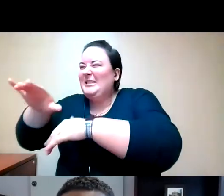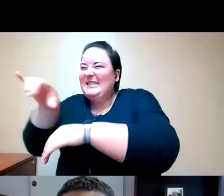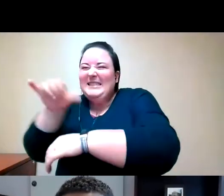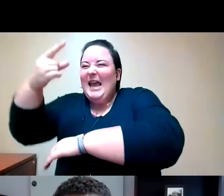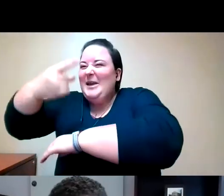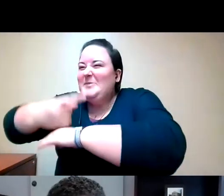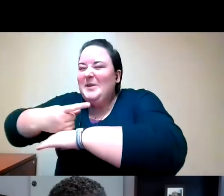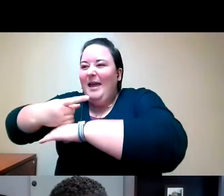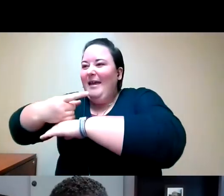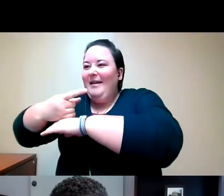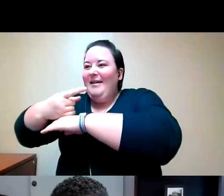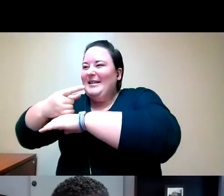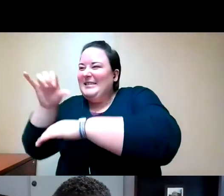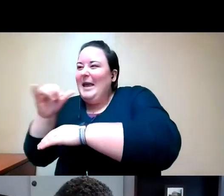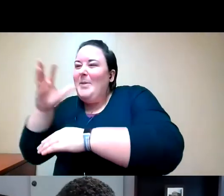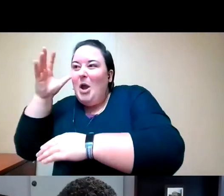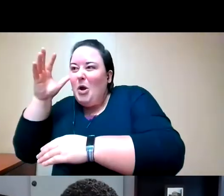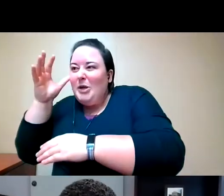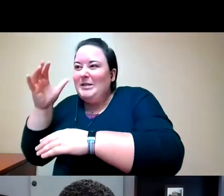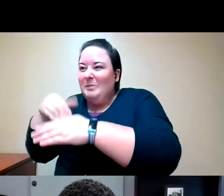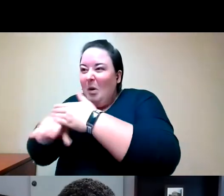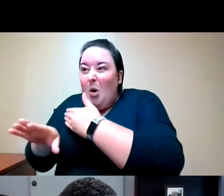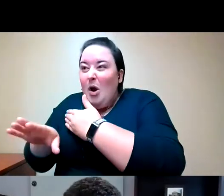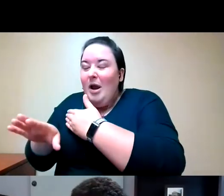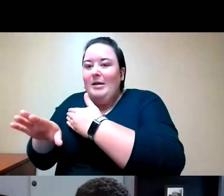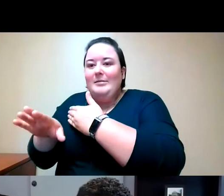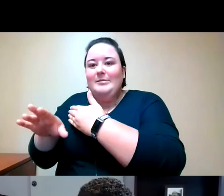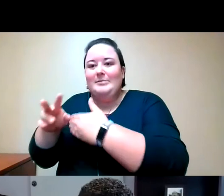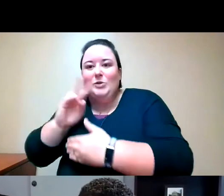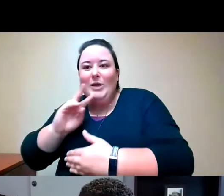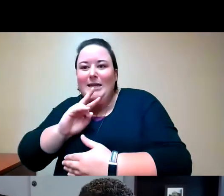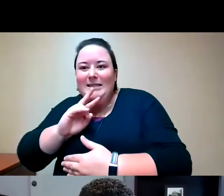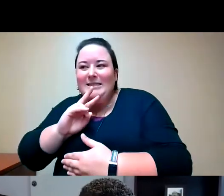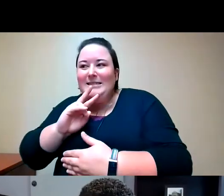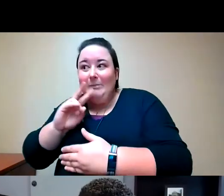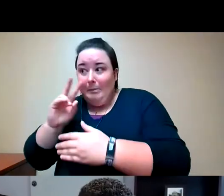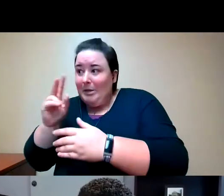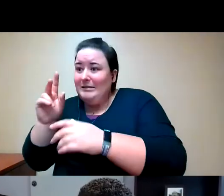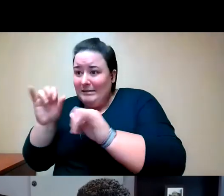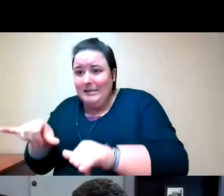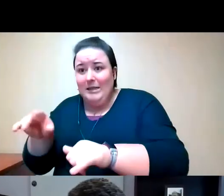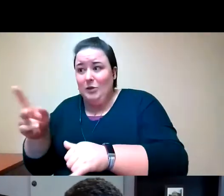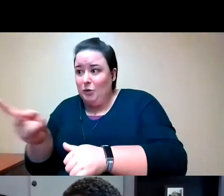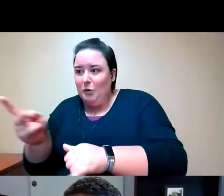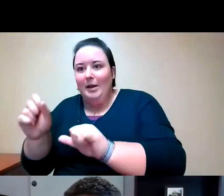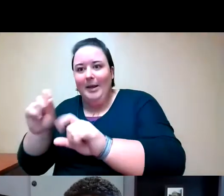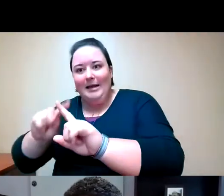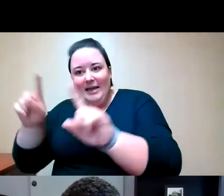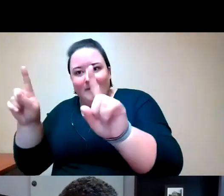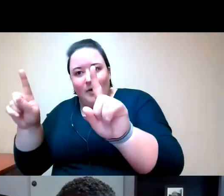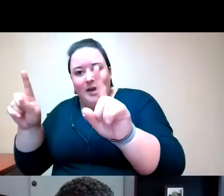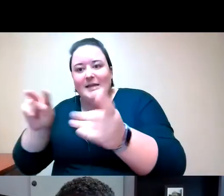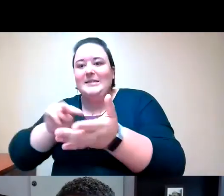body minds. And so if those two twins can be born and be different, then each of us is